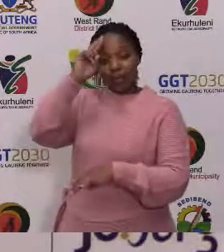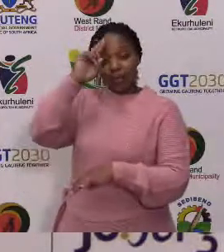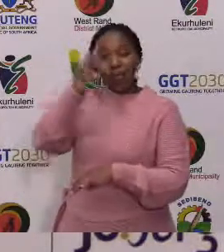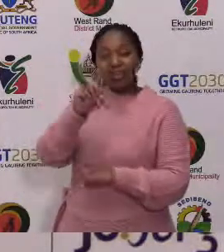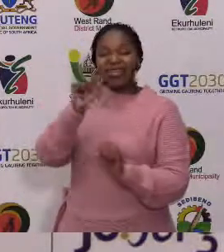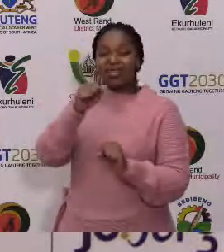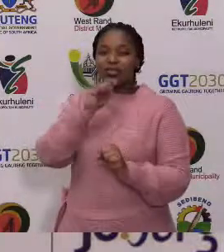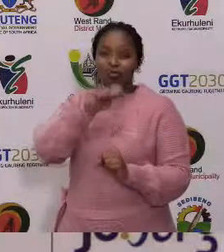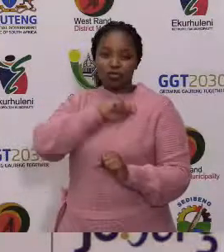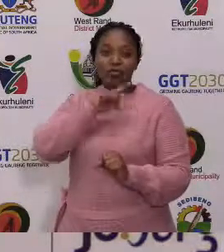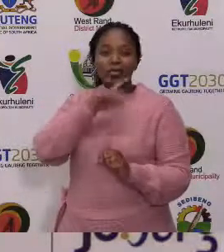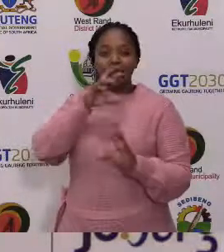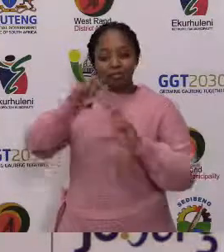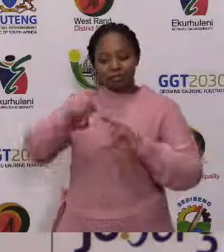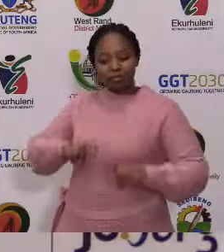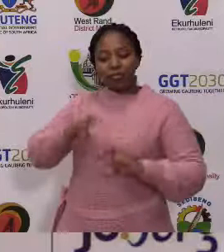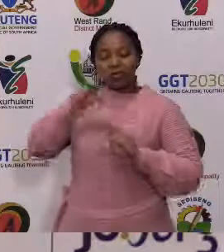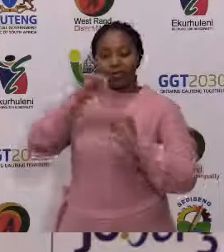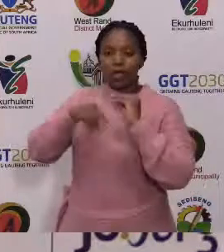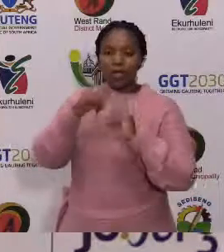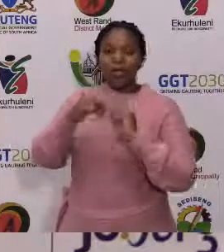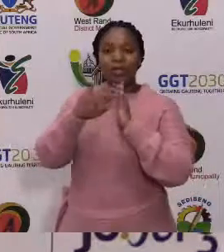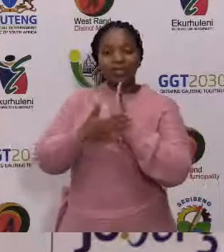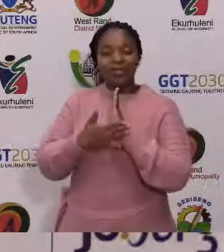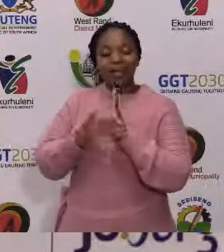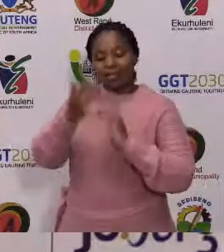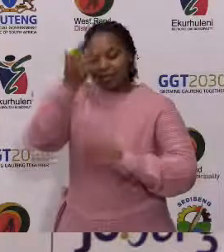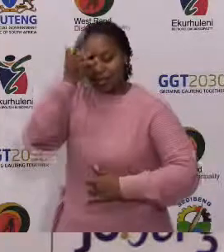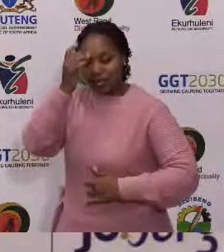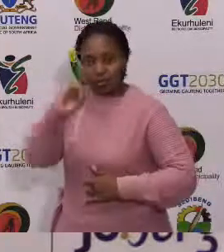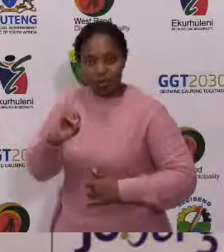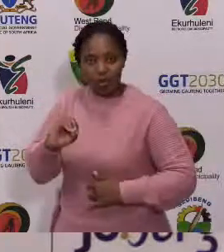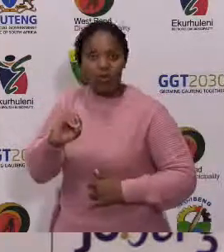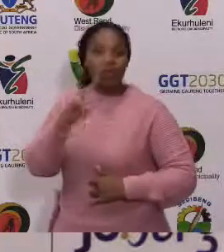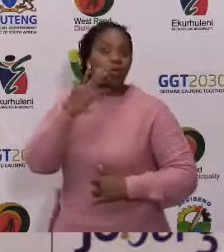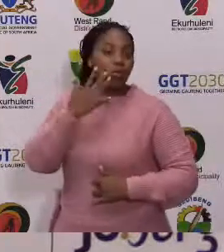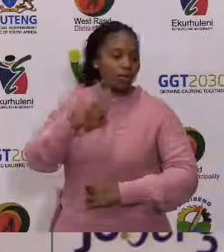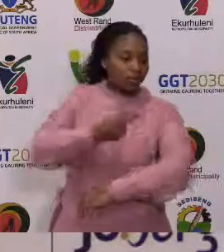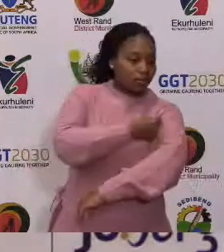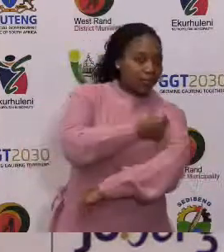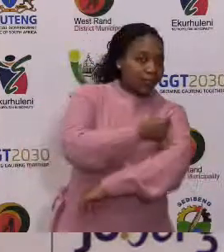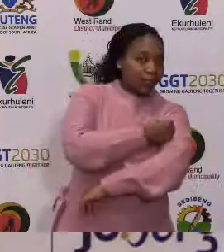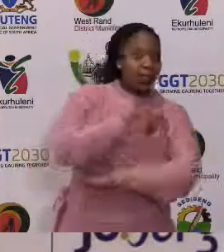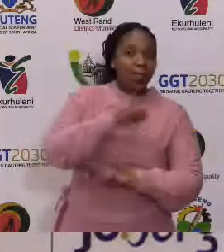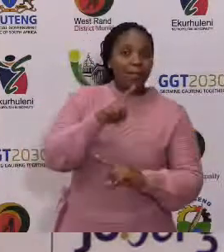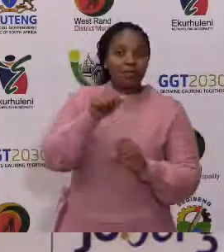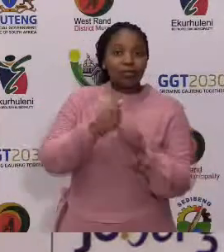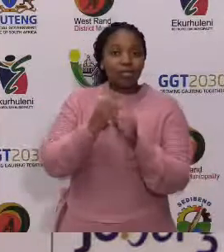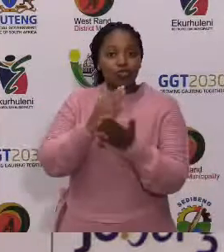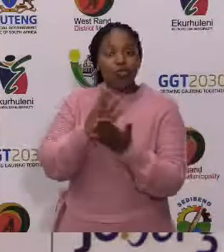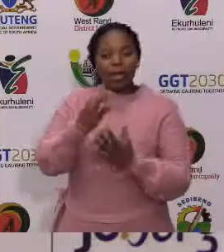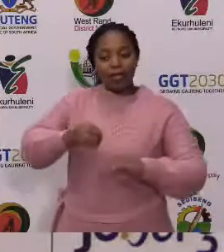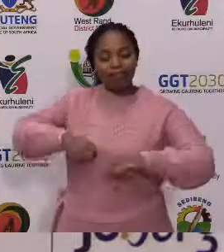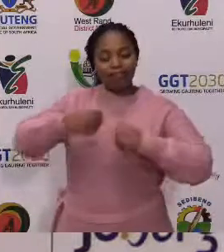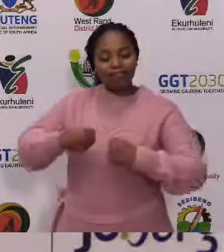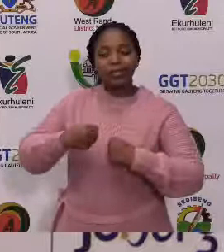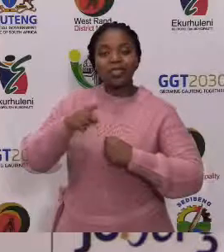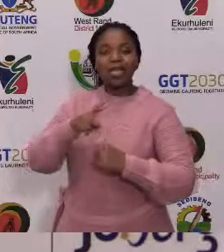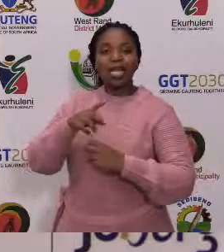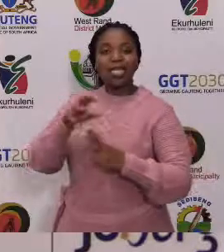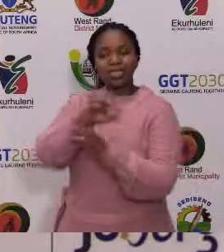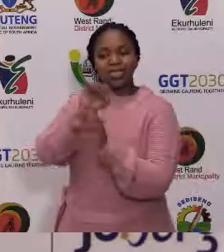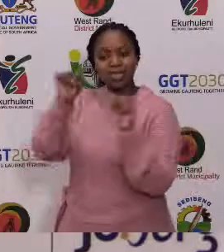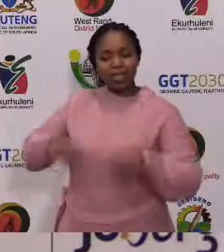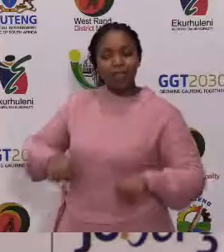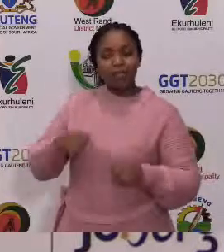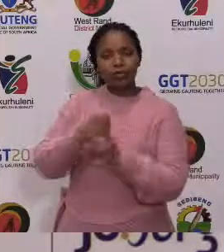it's important for us to be looking at side effects, and in fact the province needs to invest to make sure that we've got robust systems in place to measure the